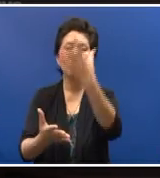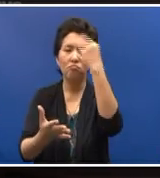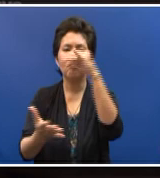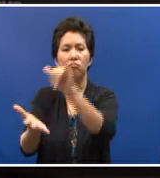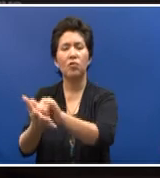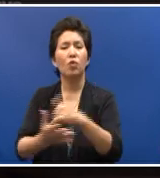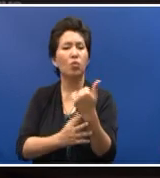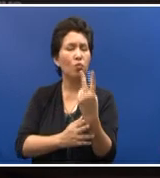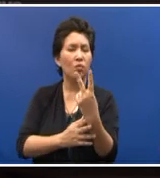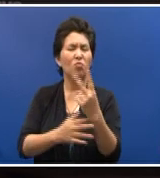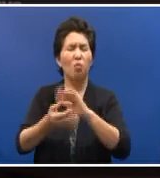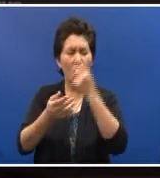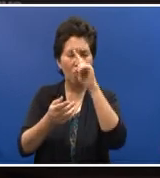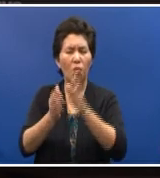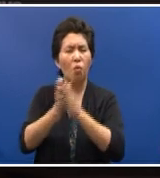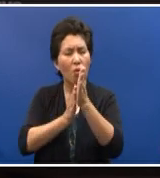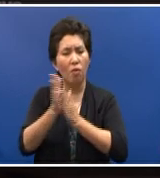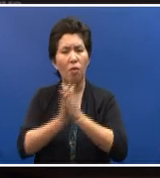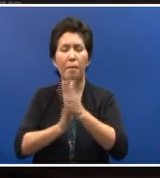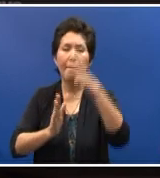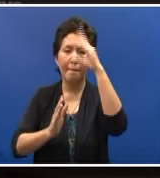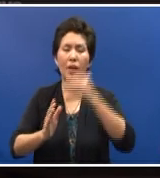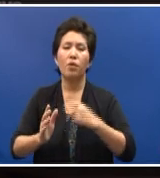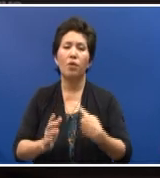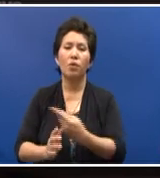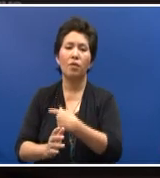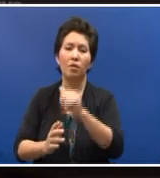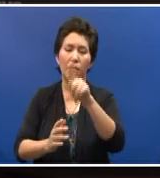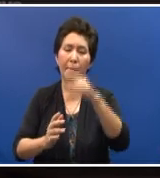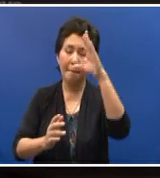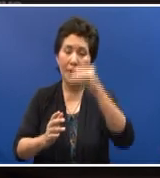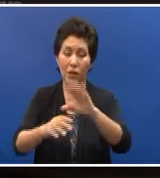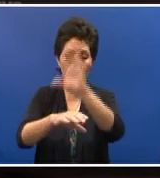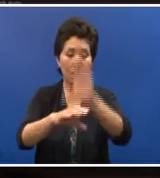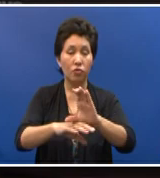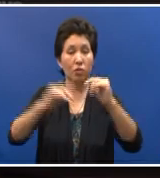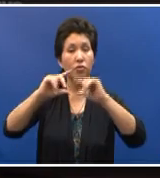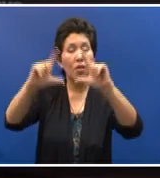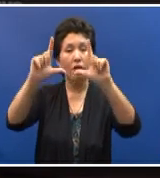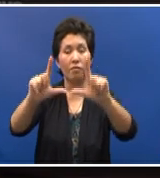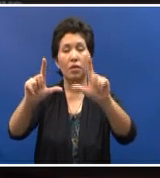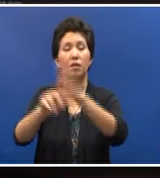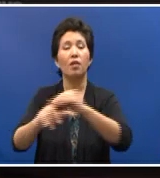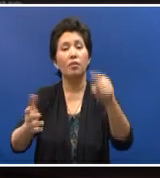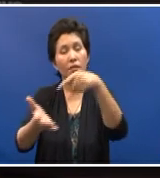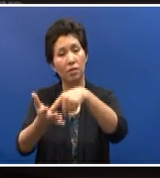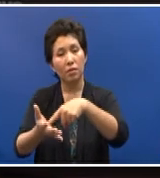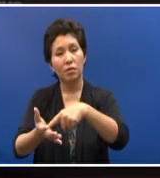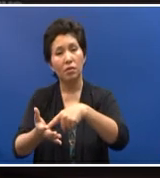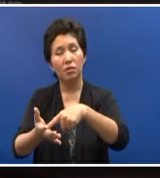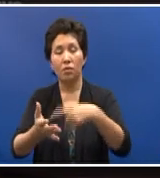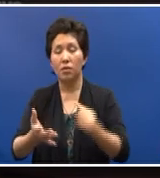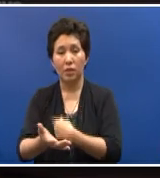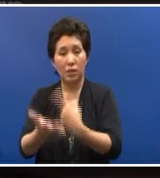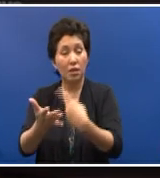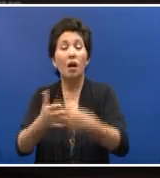to survive, man must learn to deal with many cultural challenges. Okay, from previous tutorials, we have